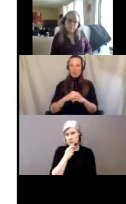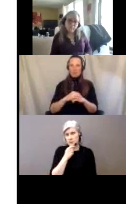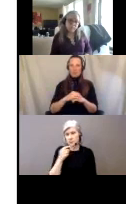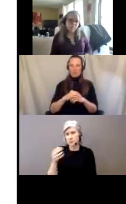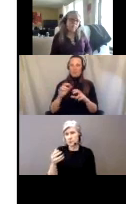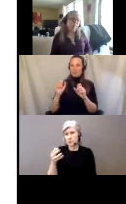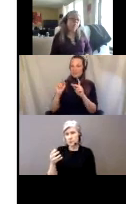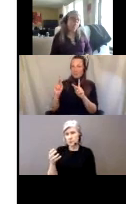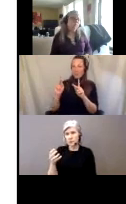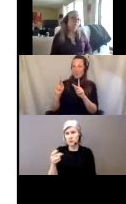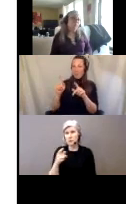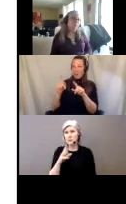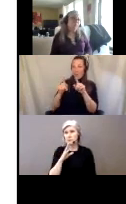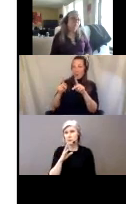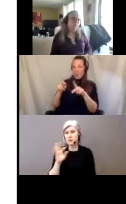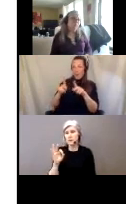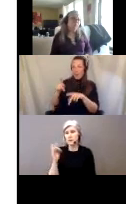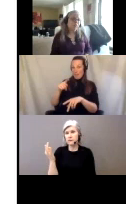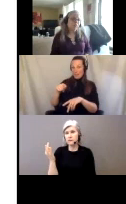Okay. Est-ce que les gens ayant une